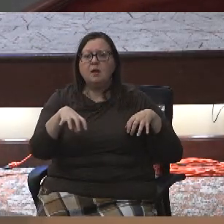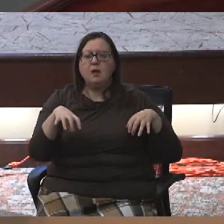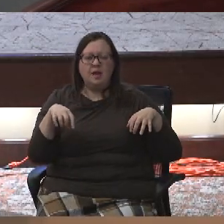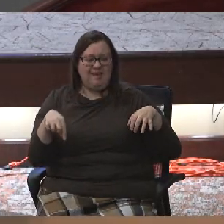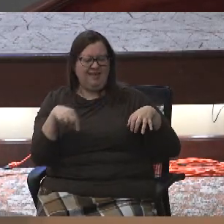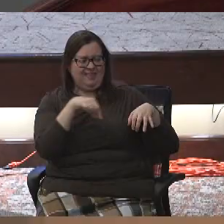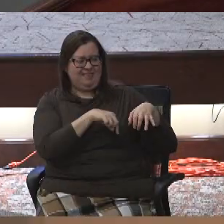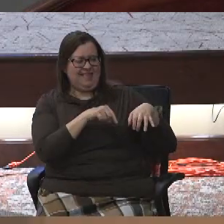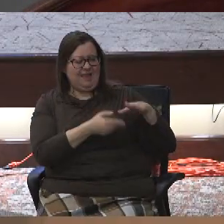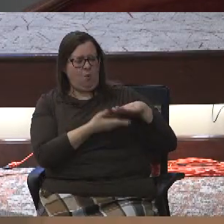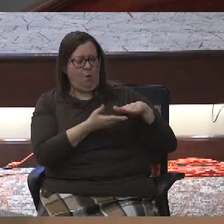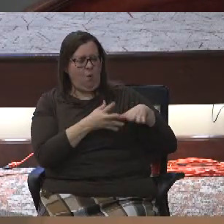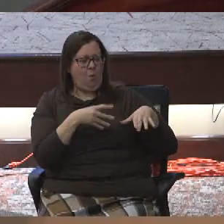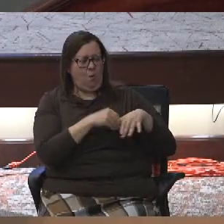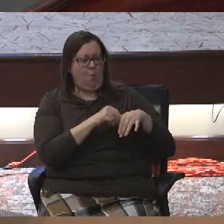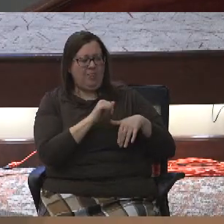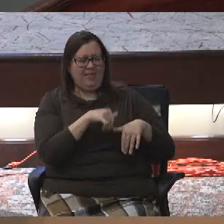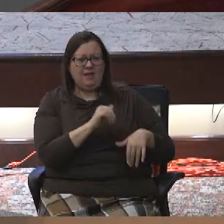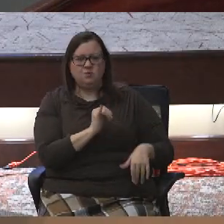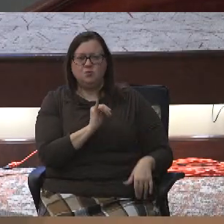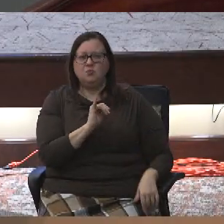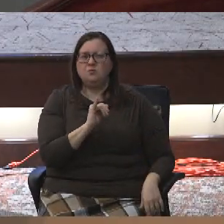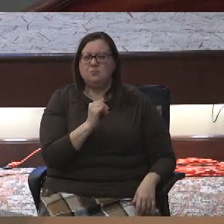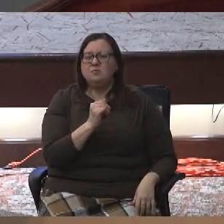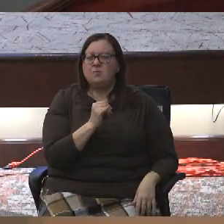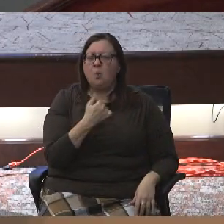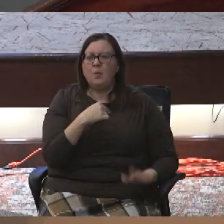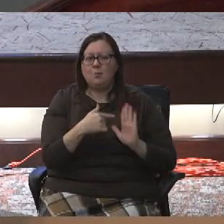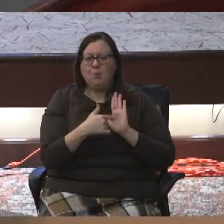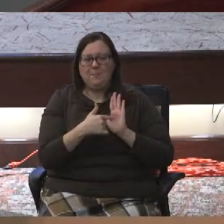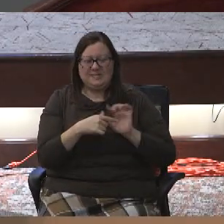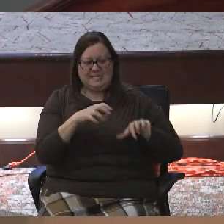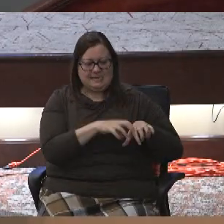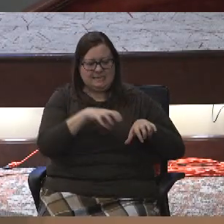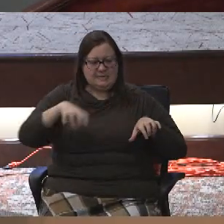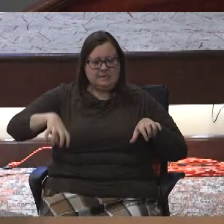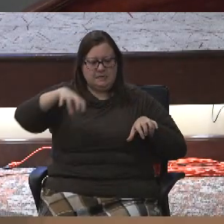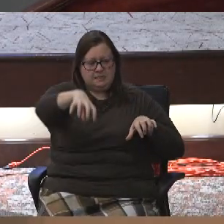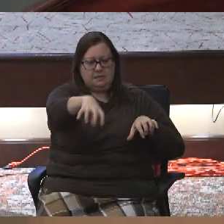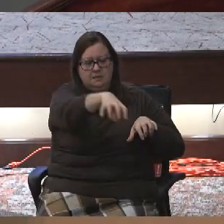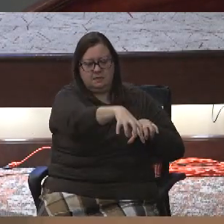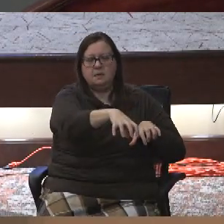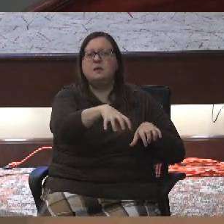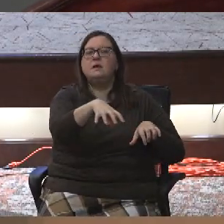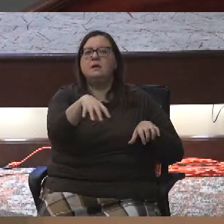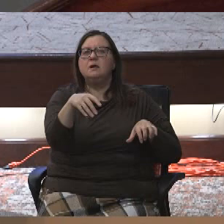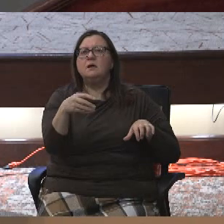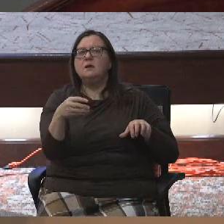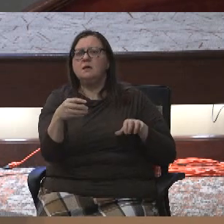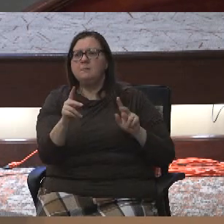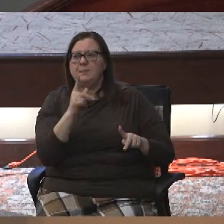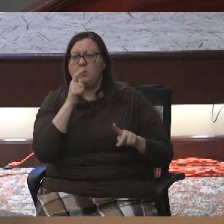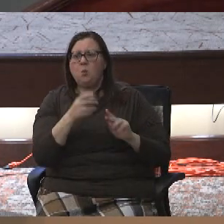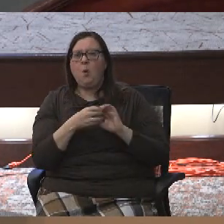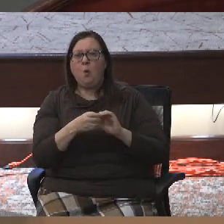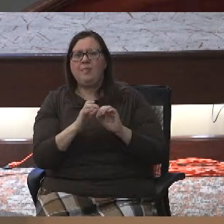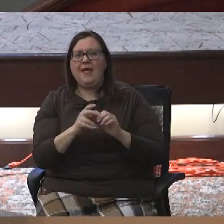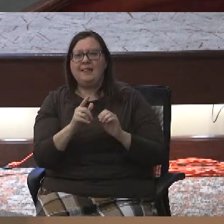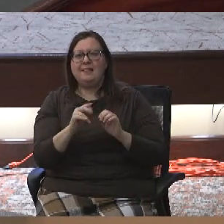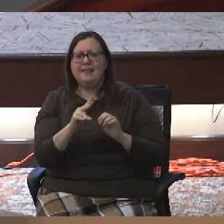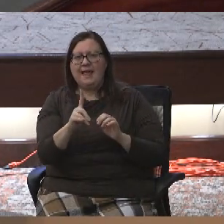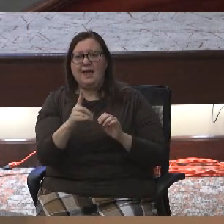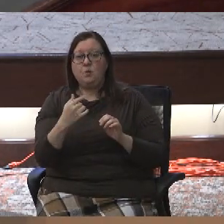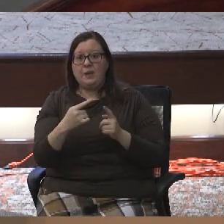have some involvement in that. So that's who we represent. We represent these landowners, and we're in